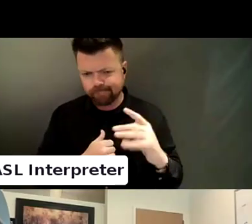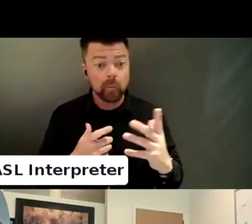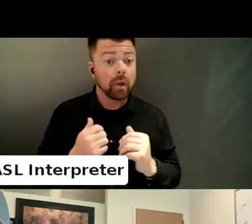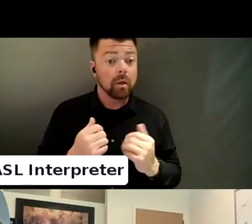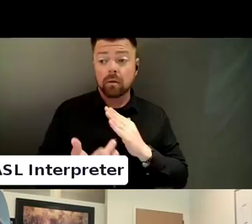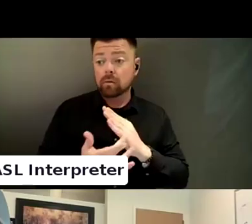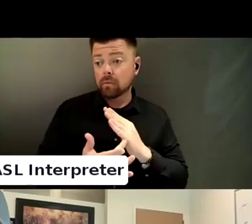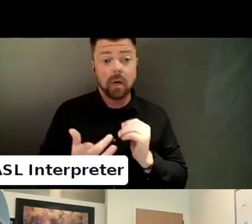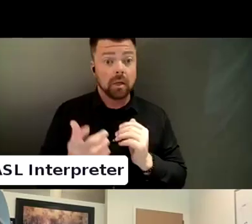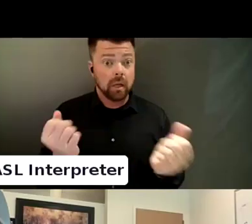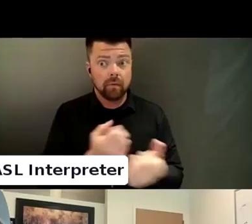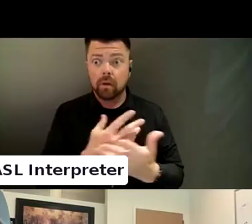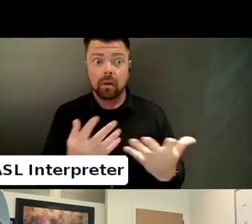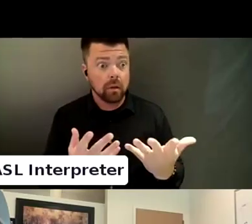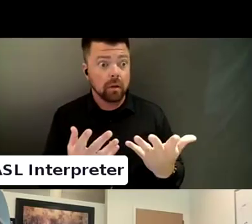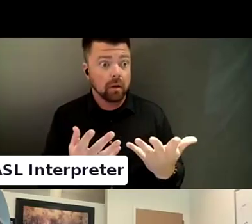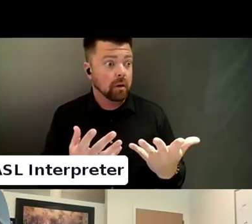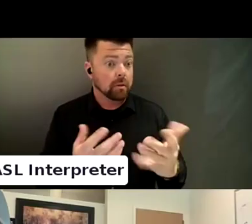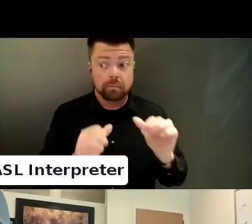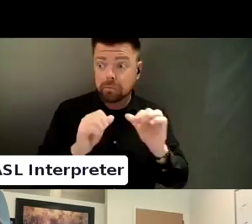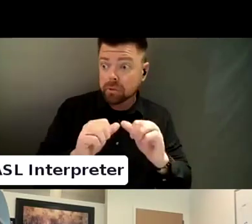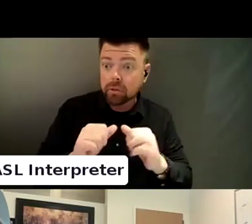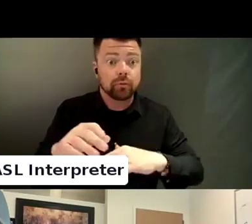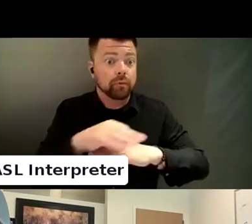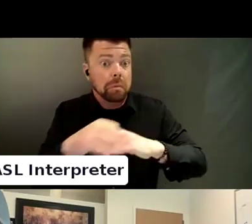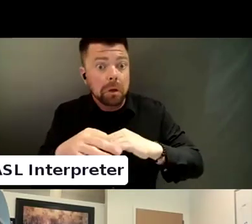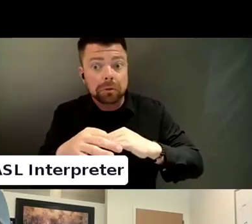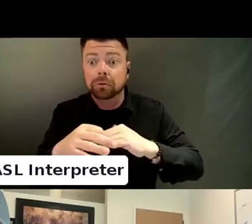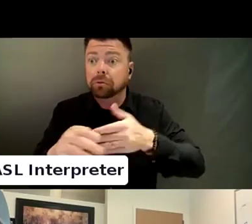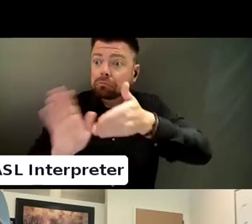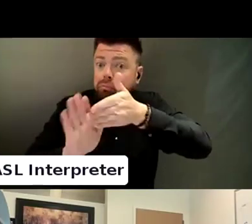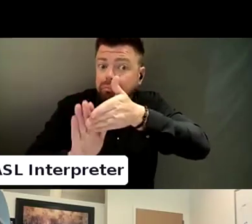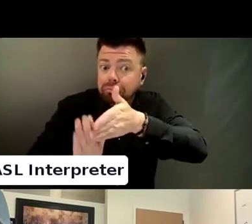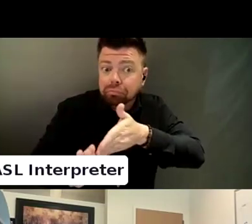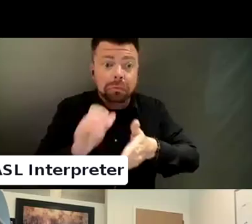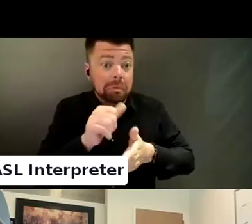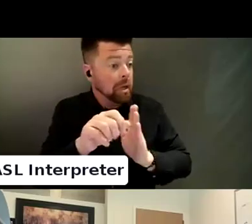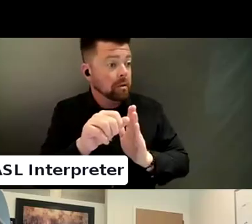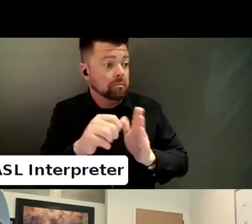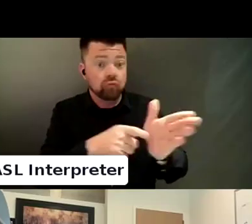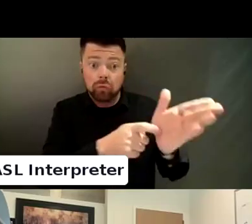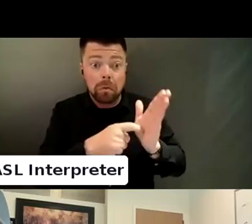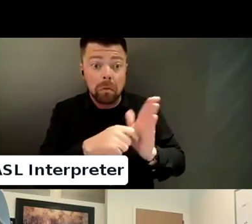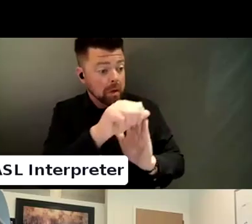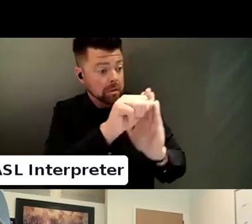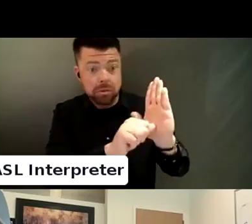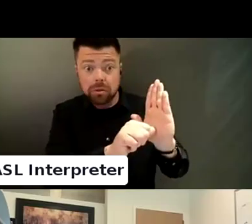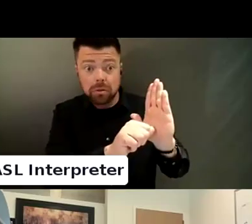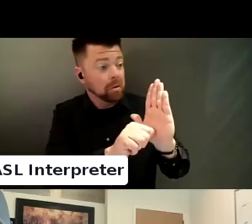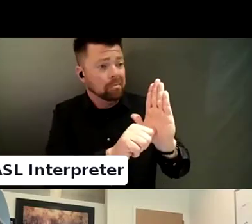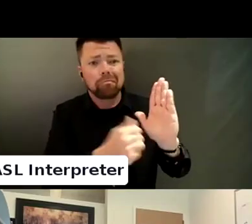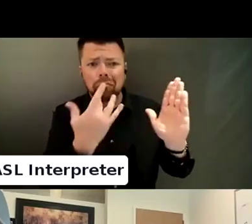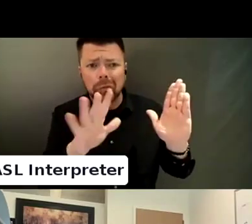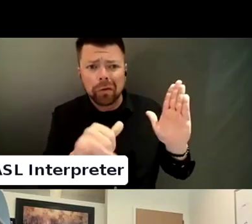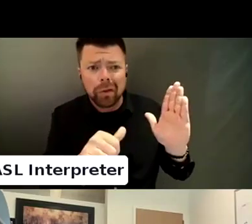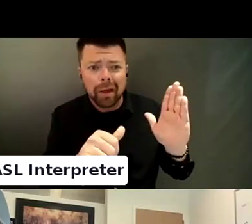works 24 hours a day, 7 days a week, and it doesn't require surgery, that is likely to be preferred to the